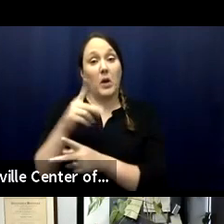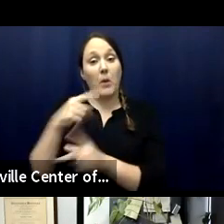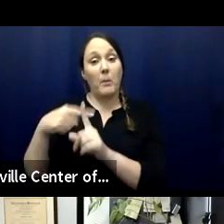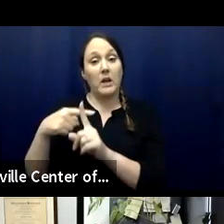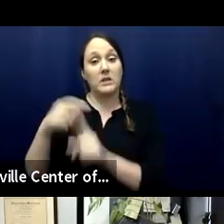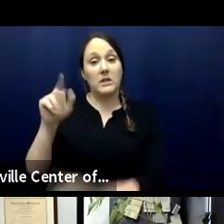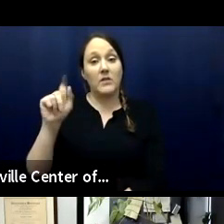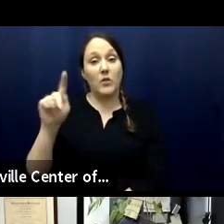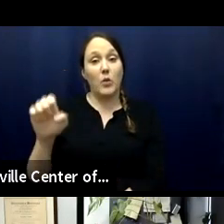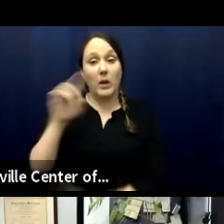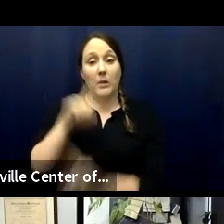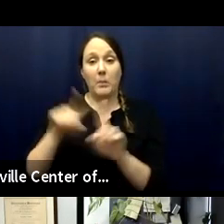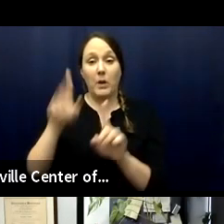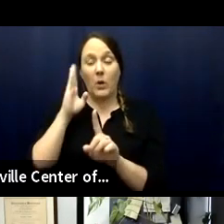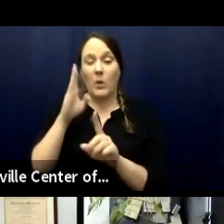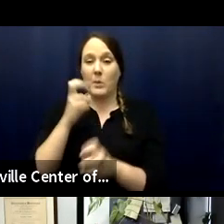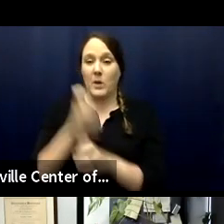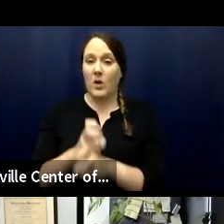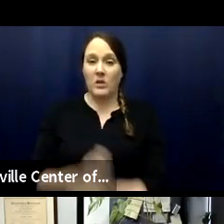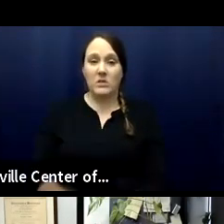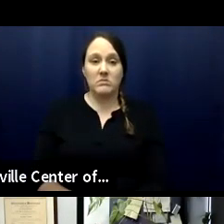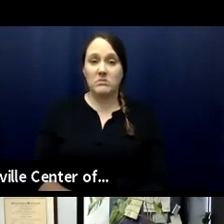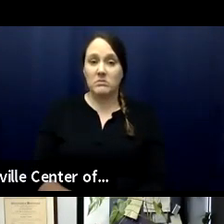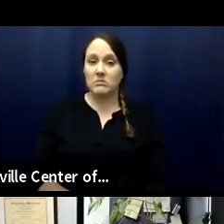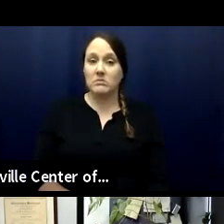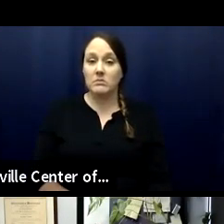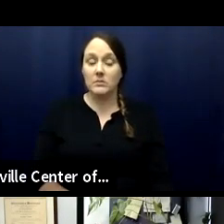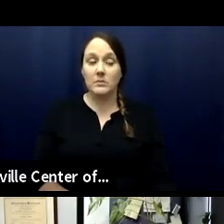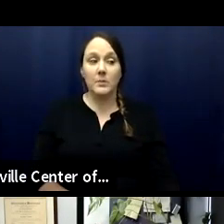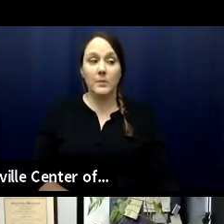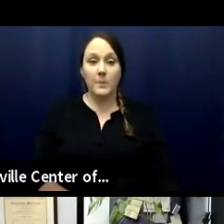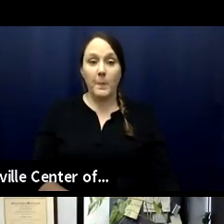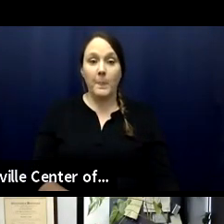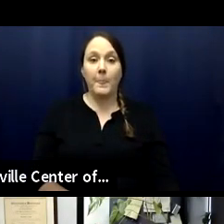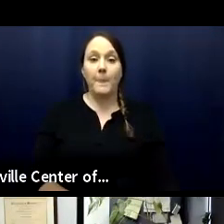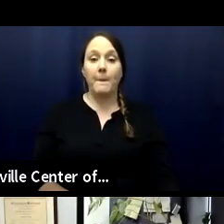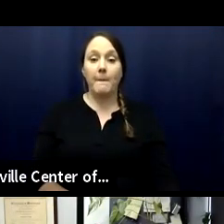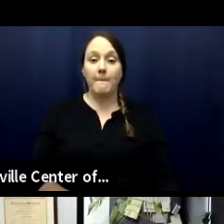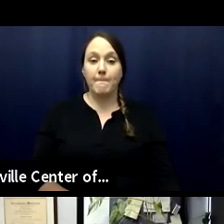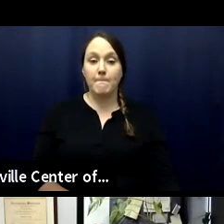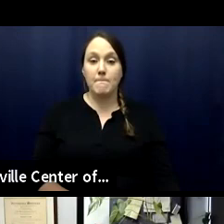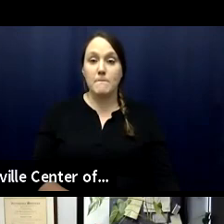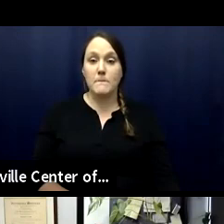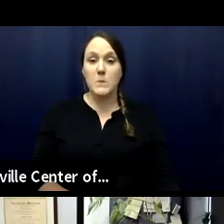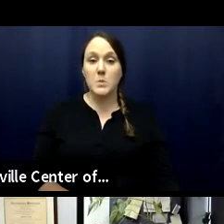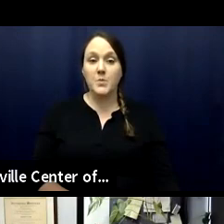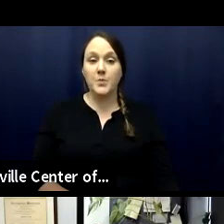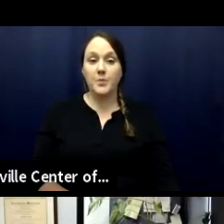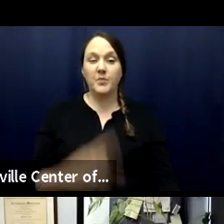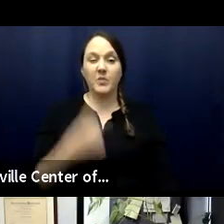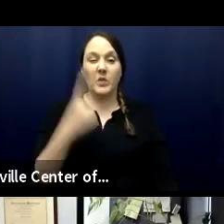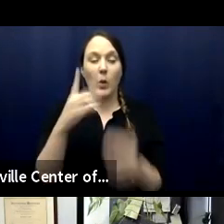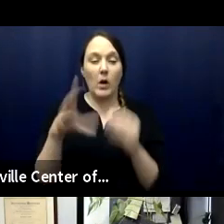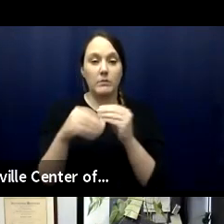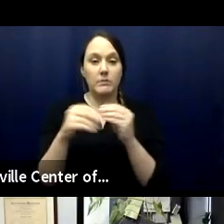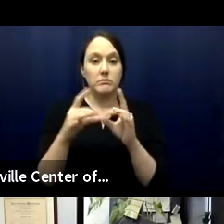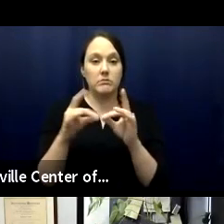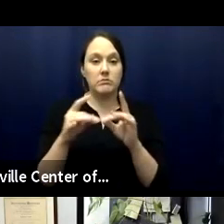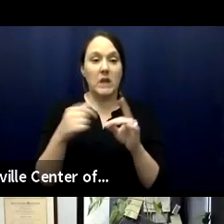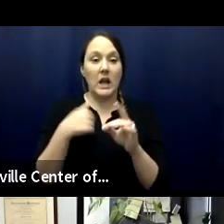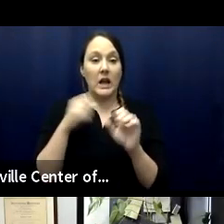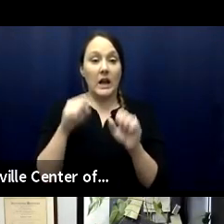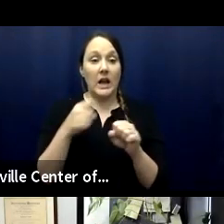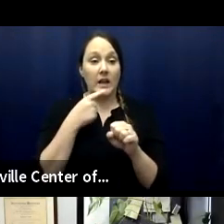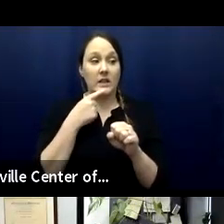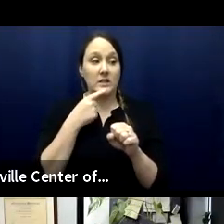tough. Well, just one additional comment, guys. I can say